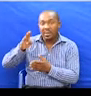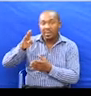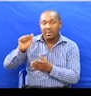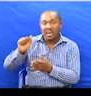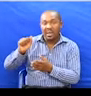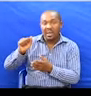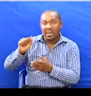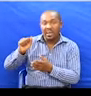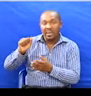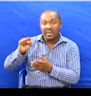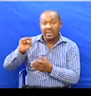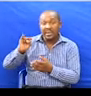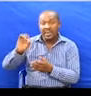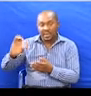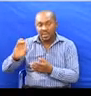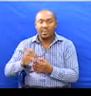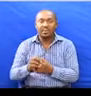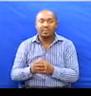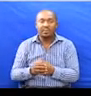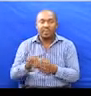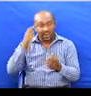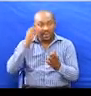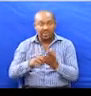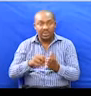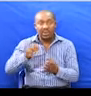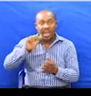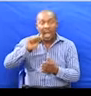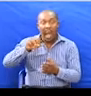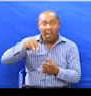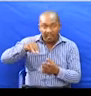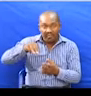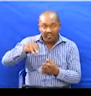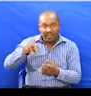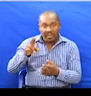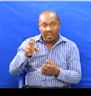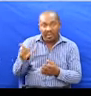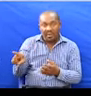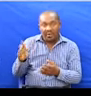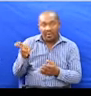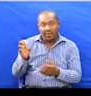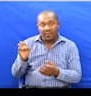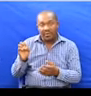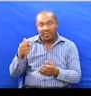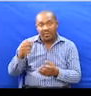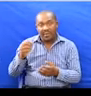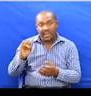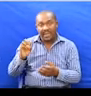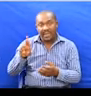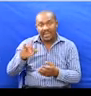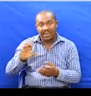known as what? Amphoteric substance or amphoteric food substance. The second property is that